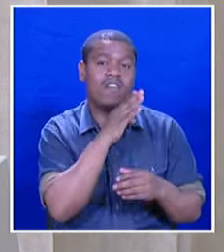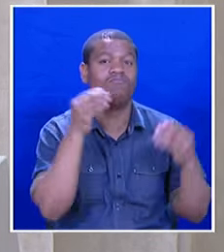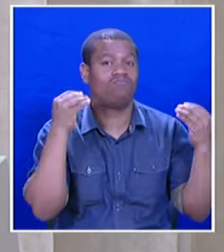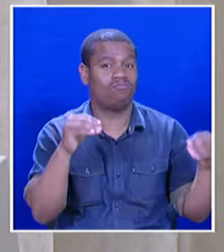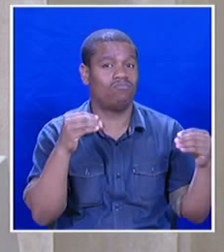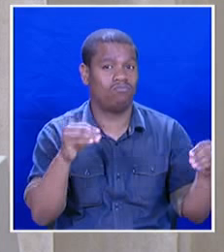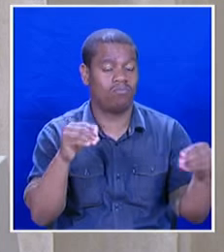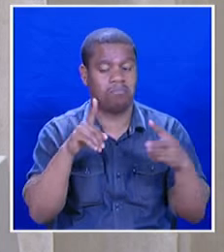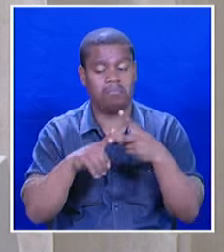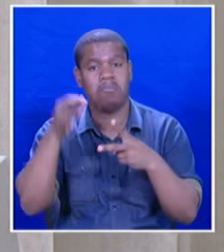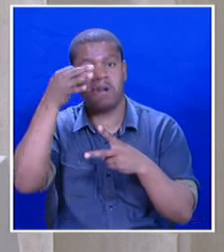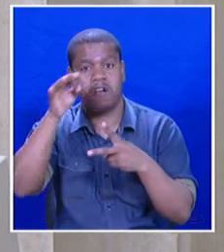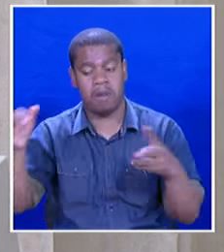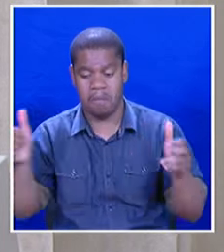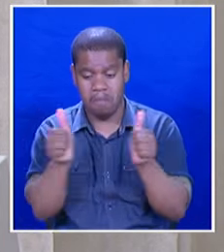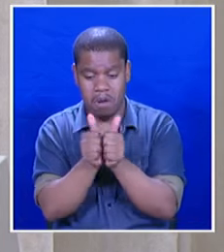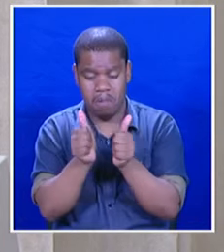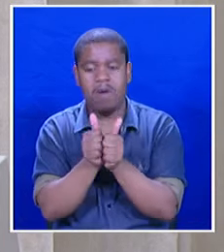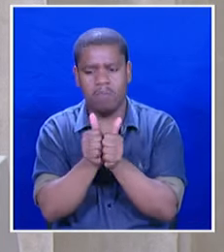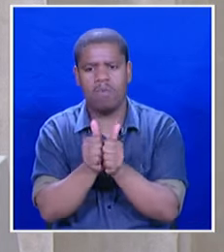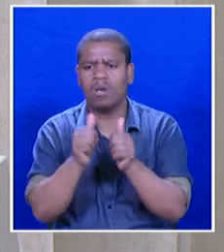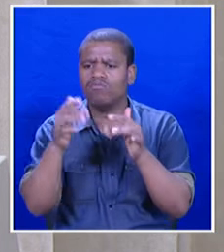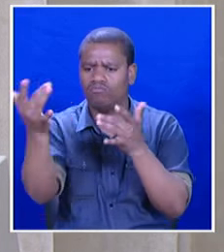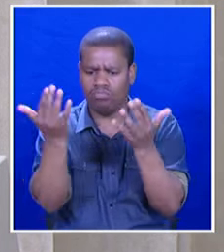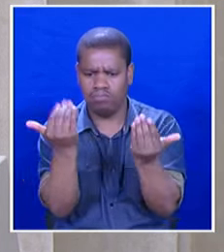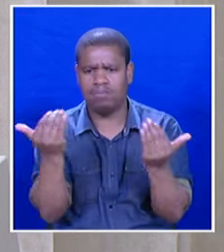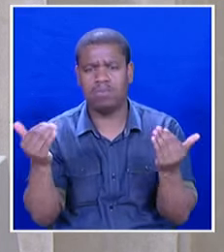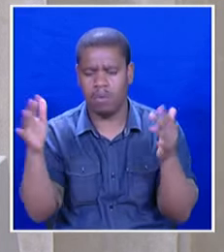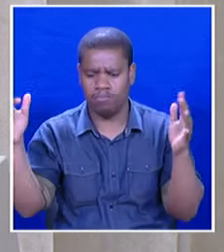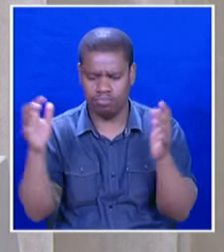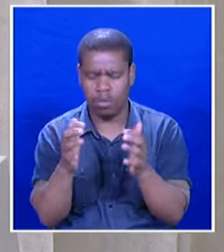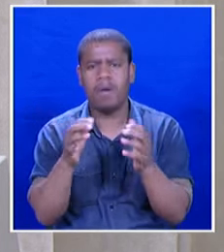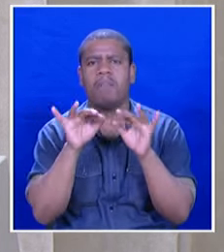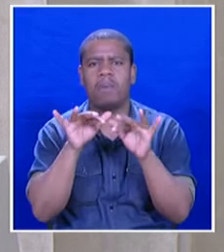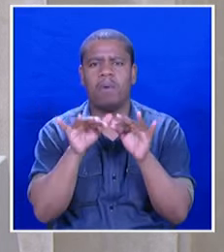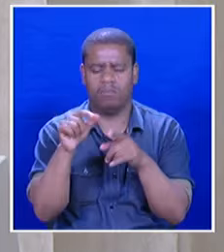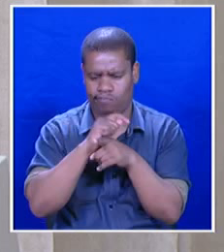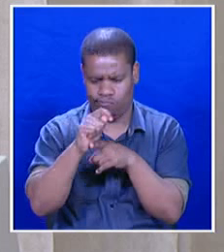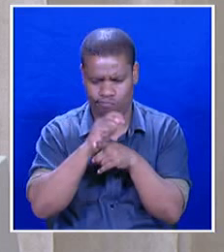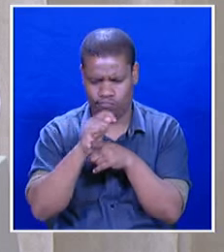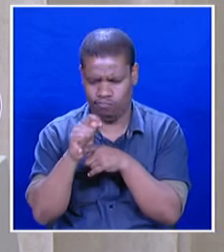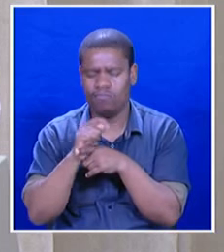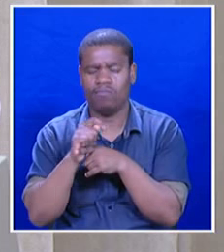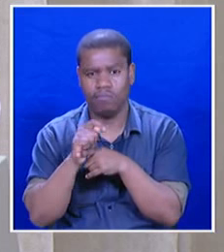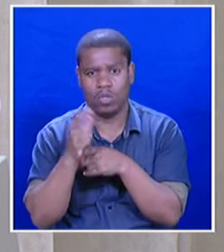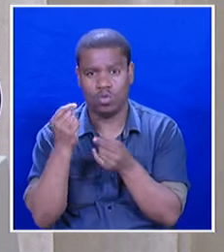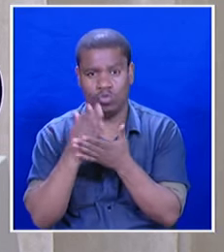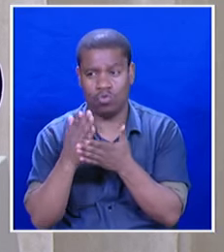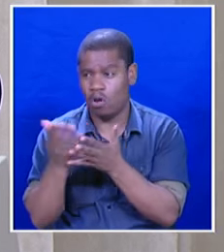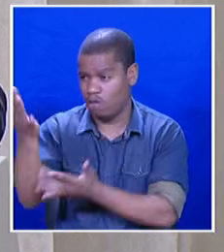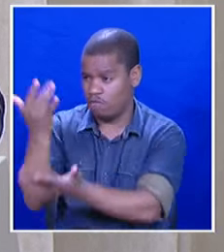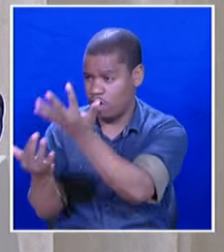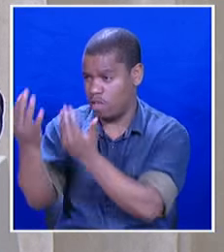in training people, making sure that they can attack fire, work with